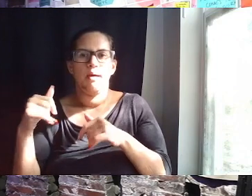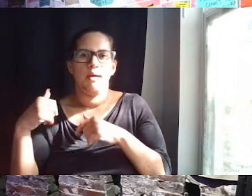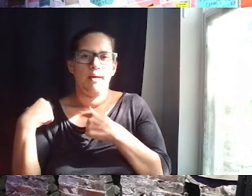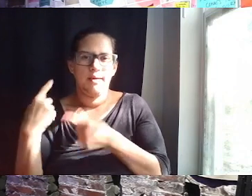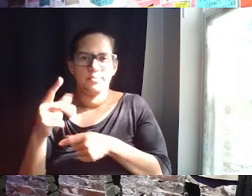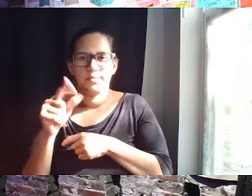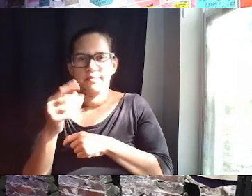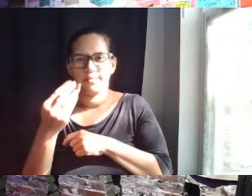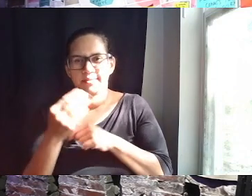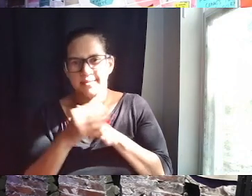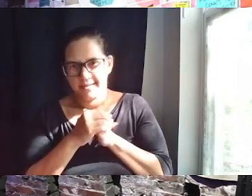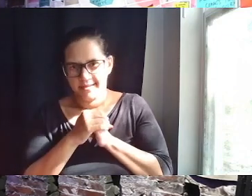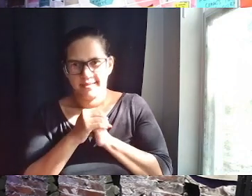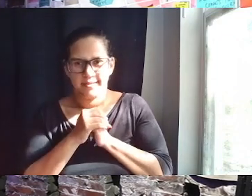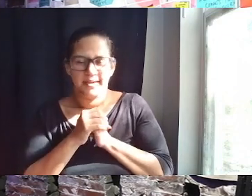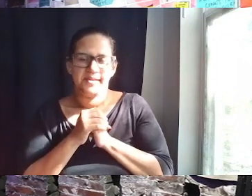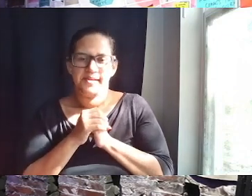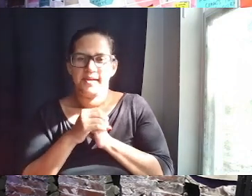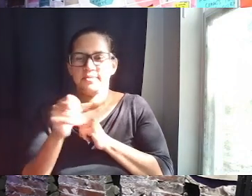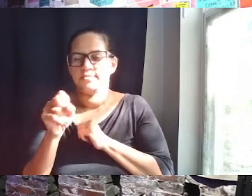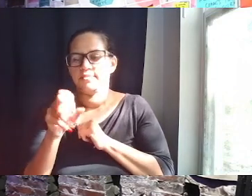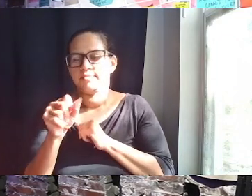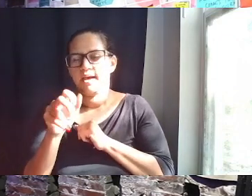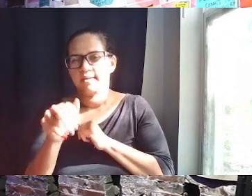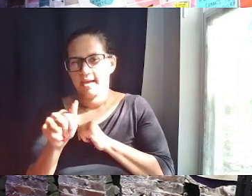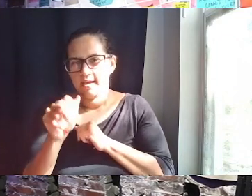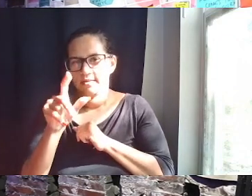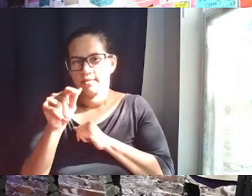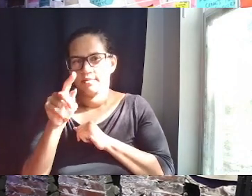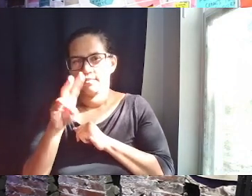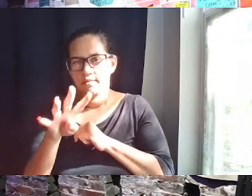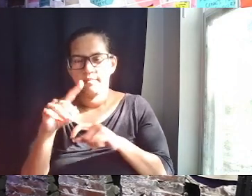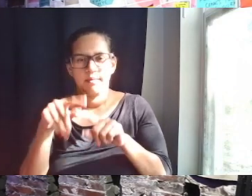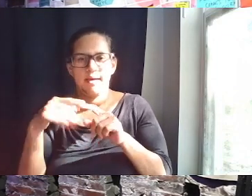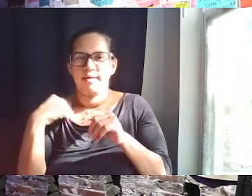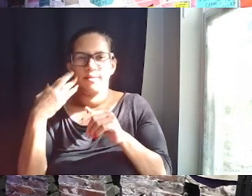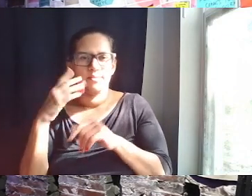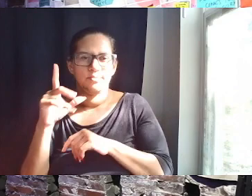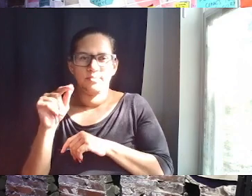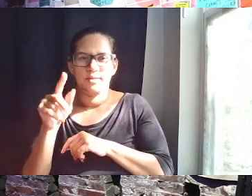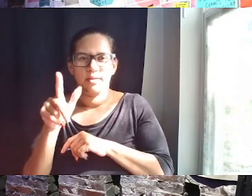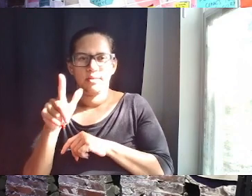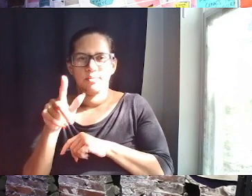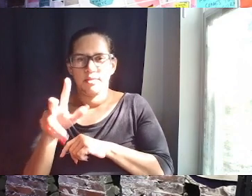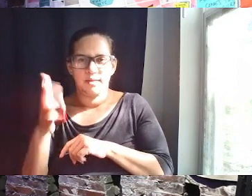2014. Susana, 2024, but I don't know, 2023 last summer, this past summer?